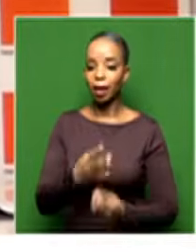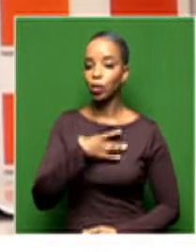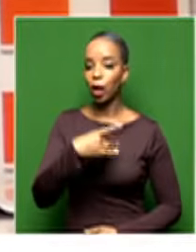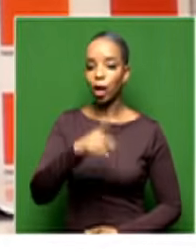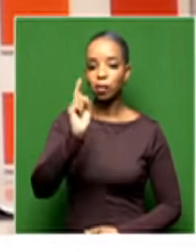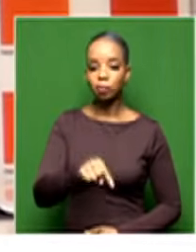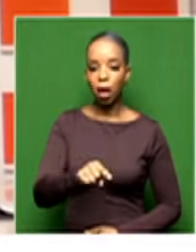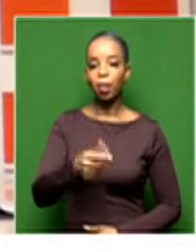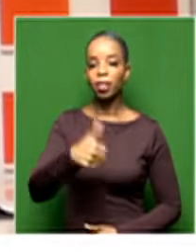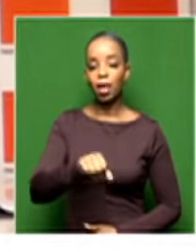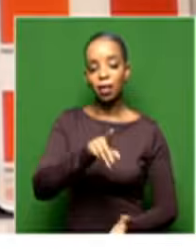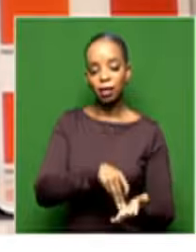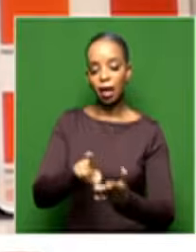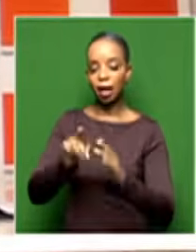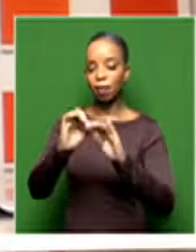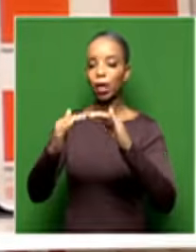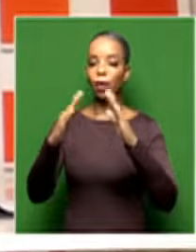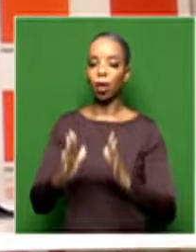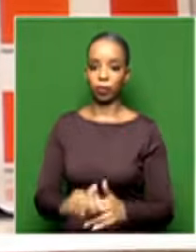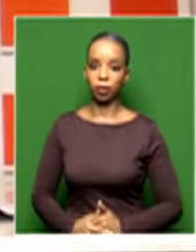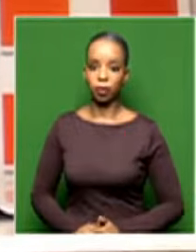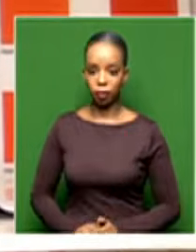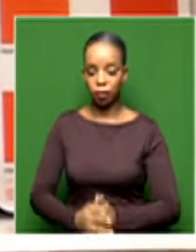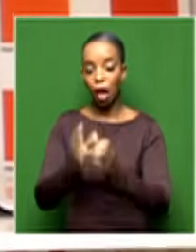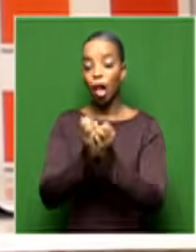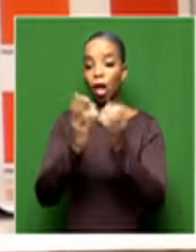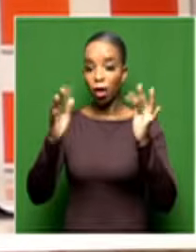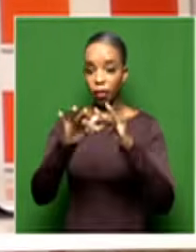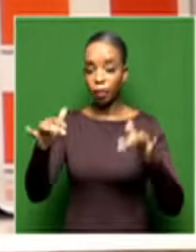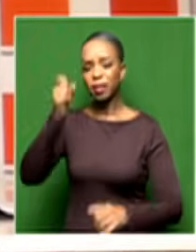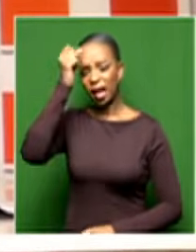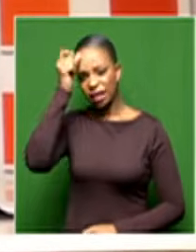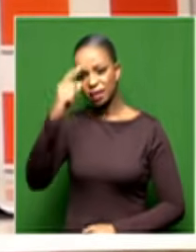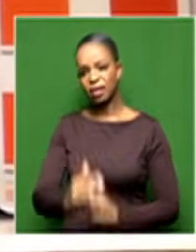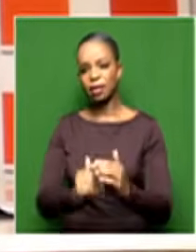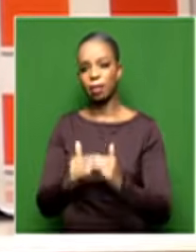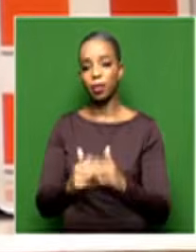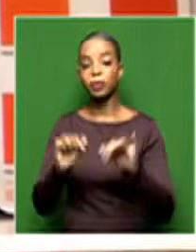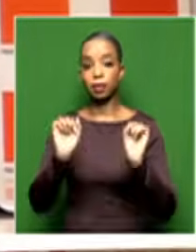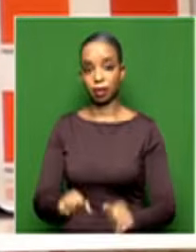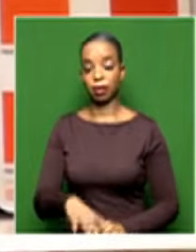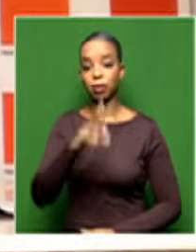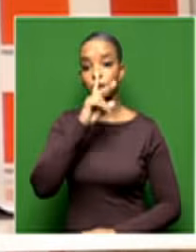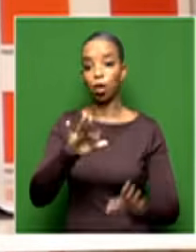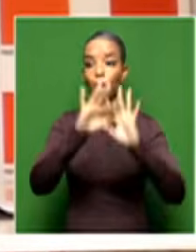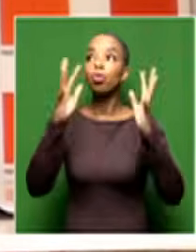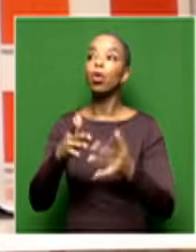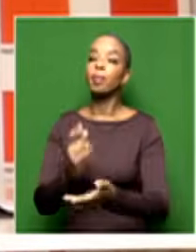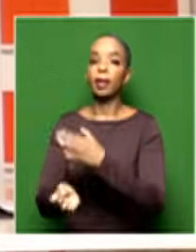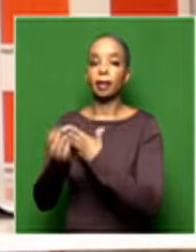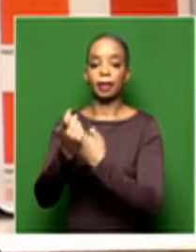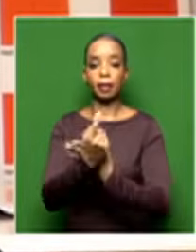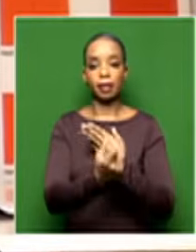door. And a lot of consumers understand that process. If you look at global trends again, and obviously